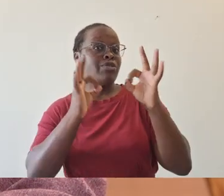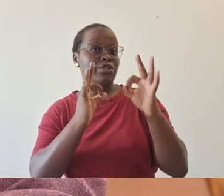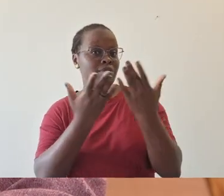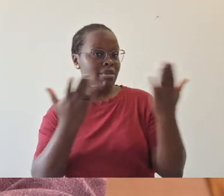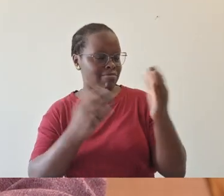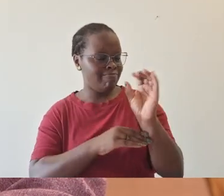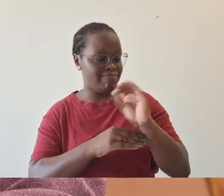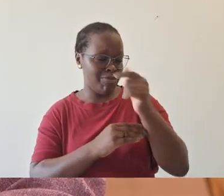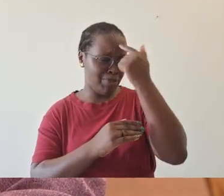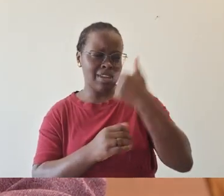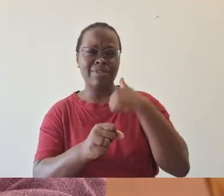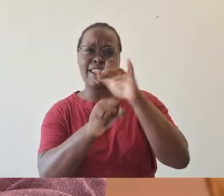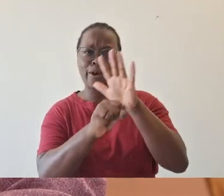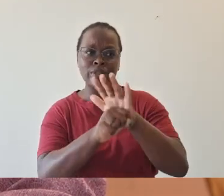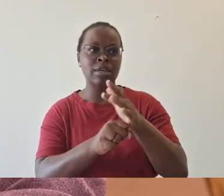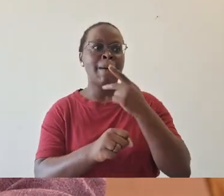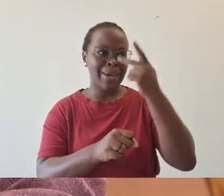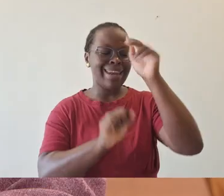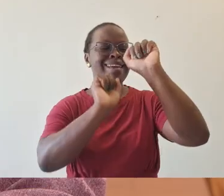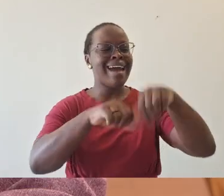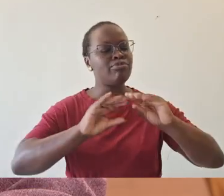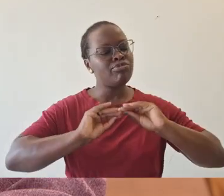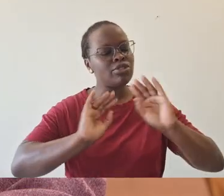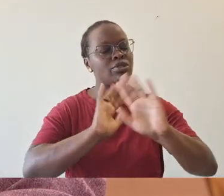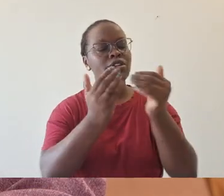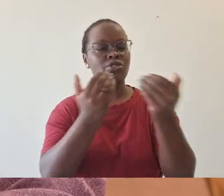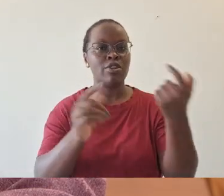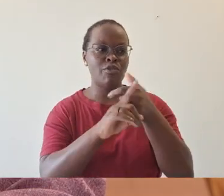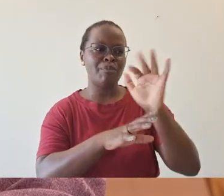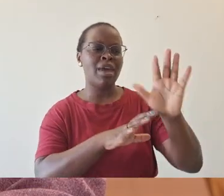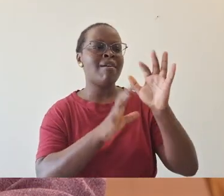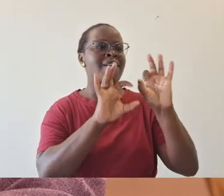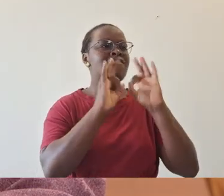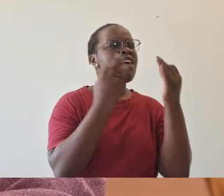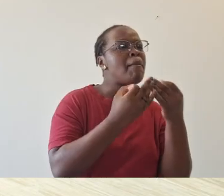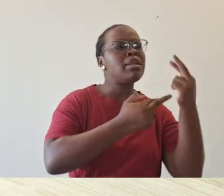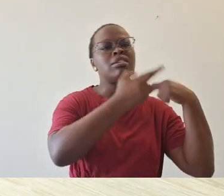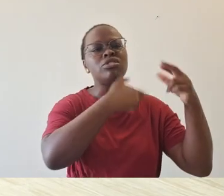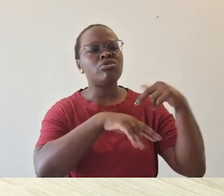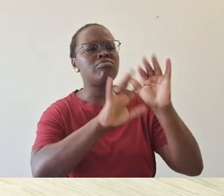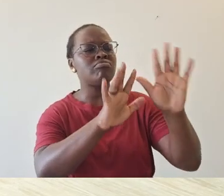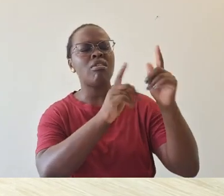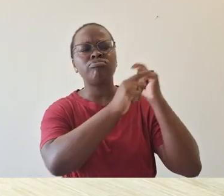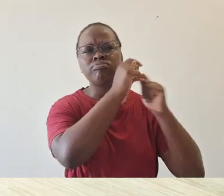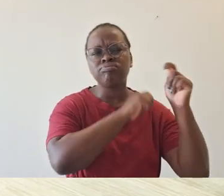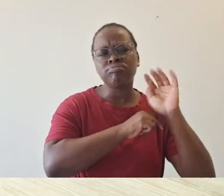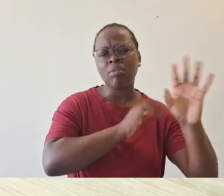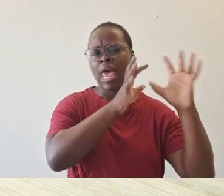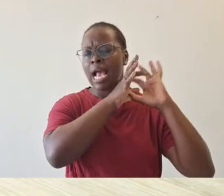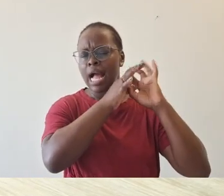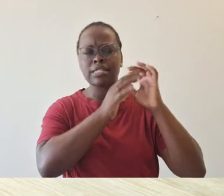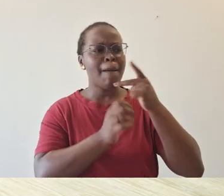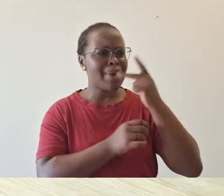but the non-formal bits, because there's a lot we could teach our children that has been carried from one generation to the next. And we learned that with the second